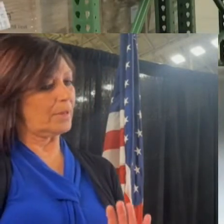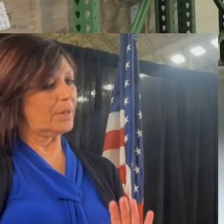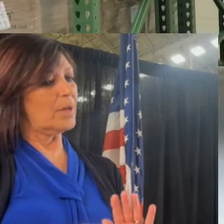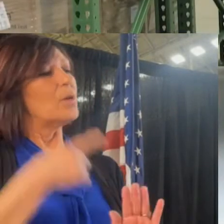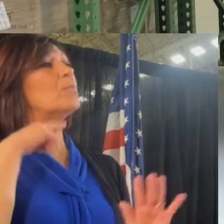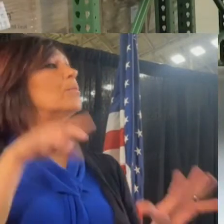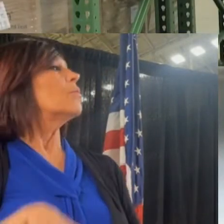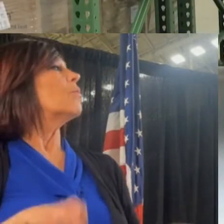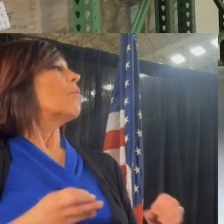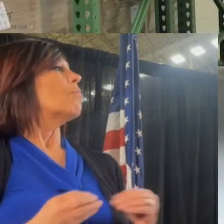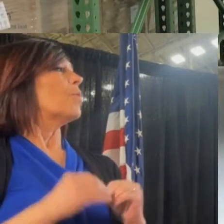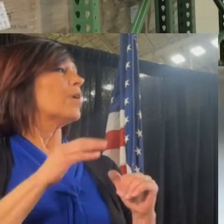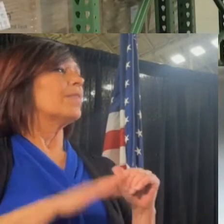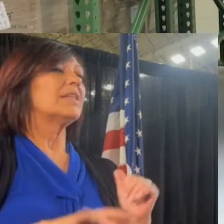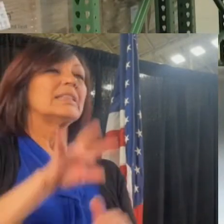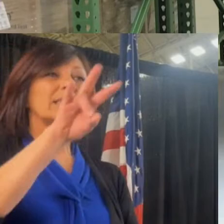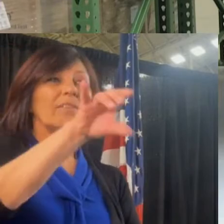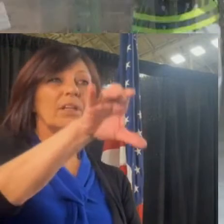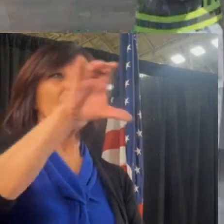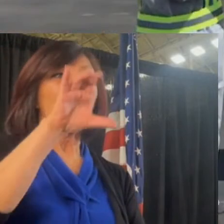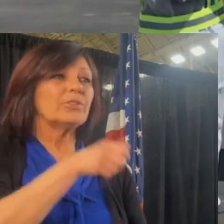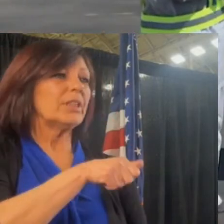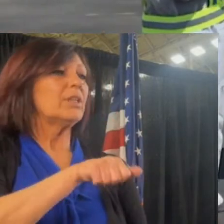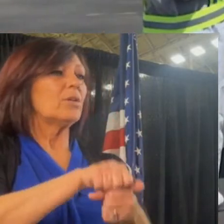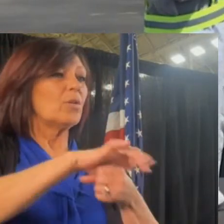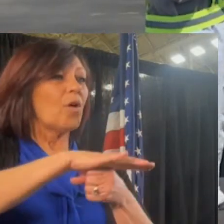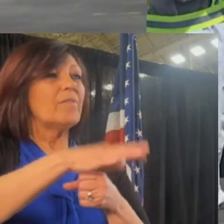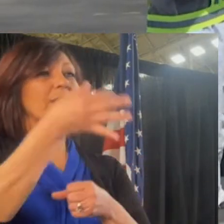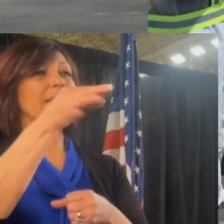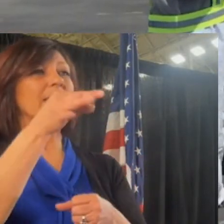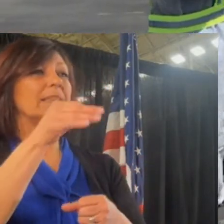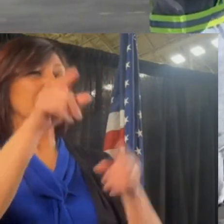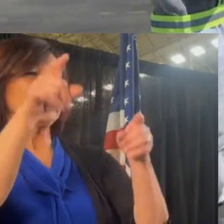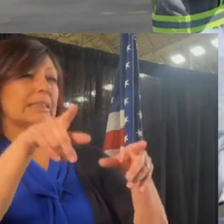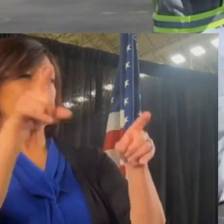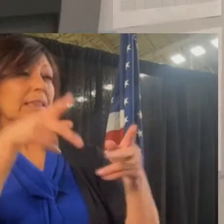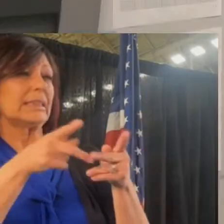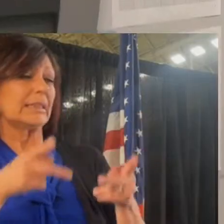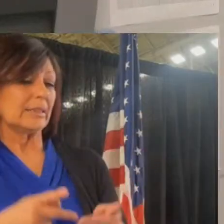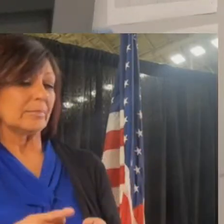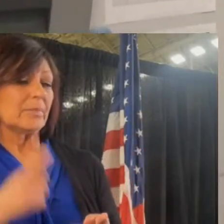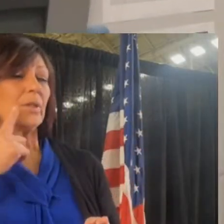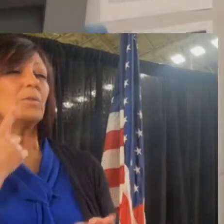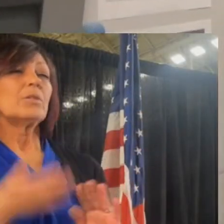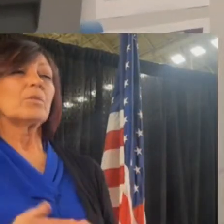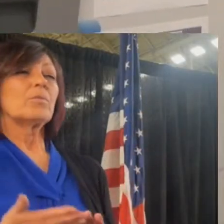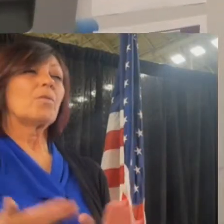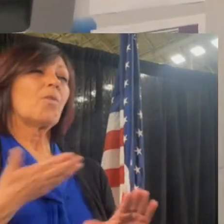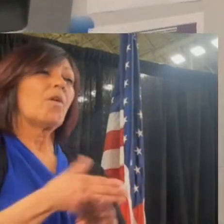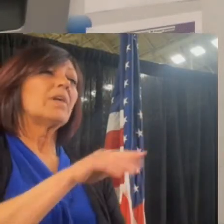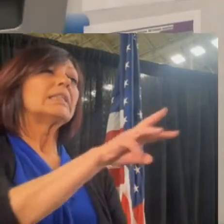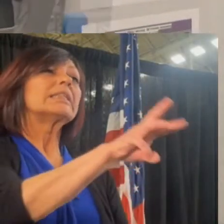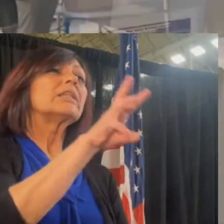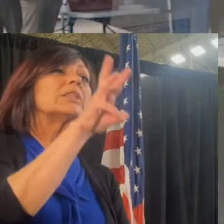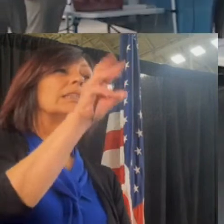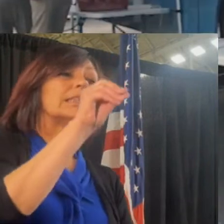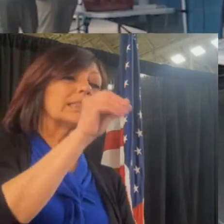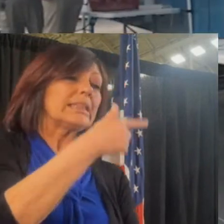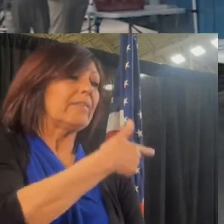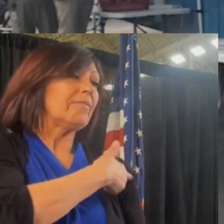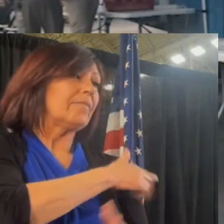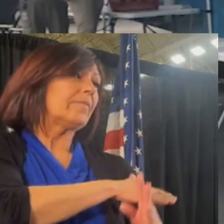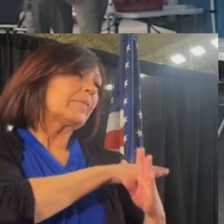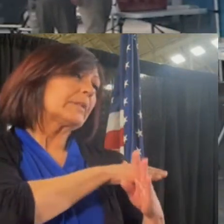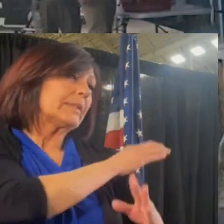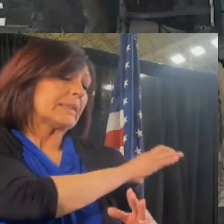County hosted more than 700 COVID-19 testing sites. We operated over 660 vaccine